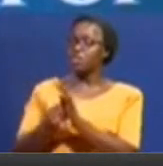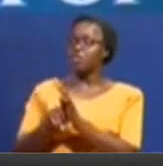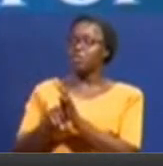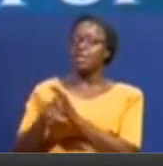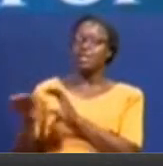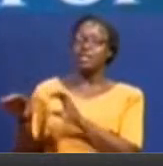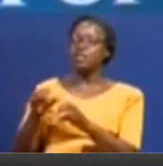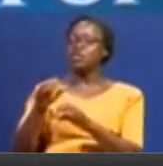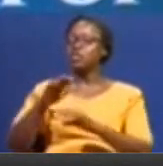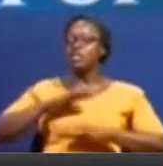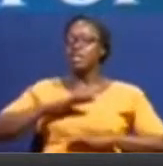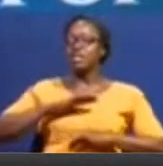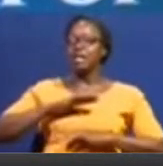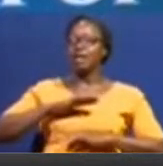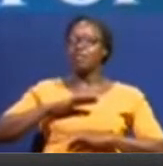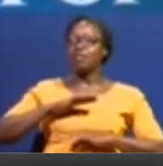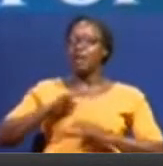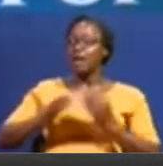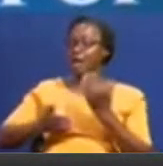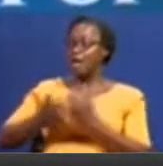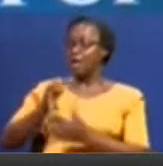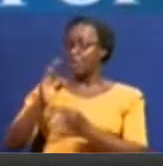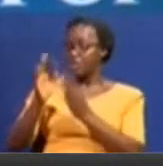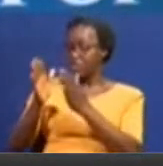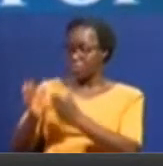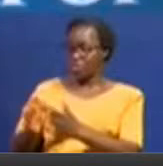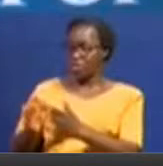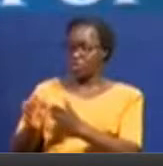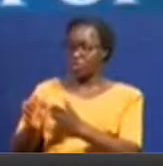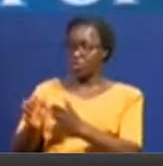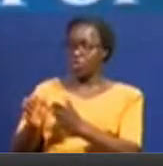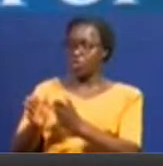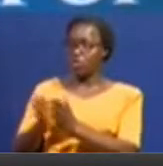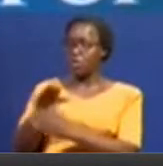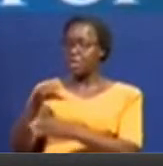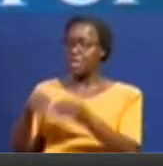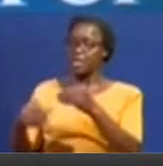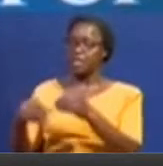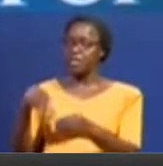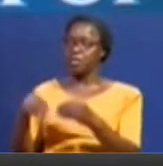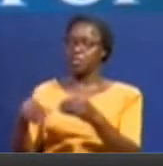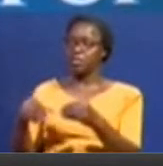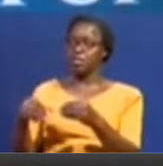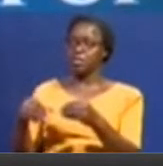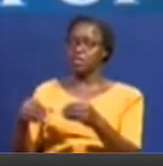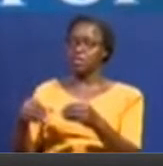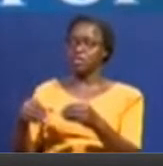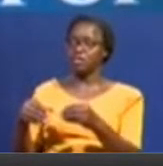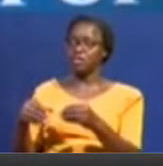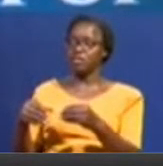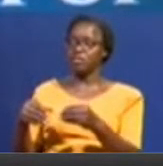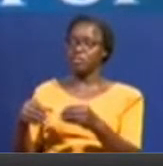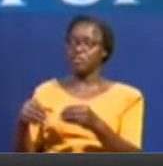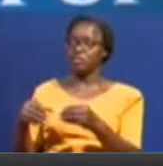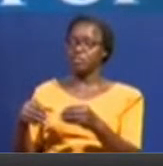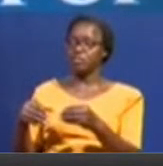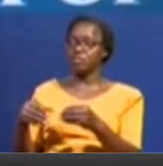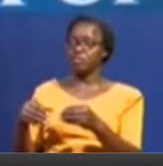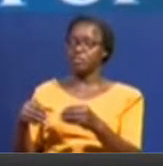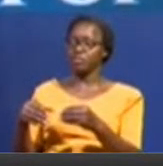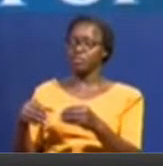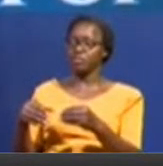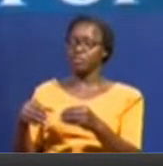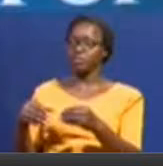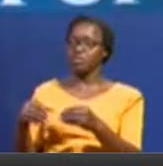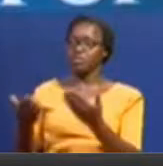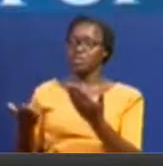not adequately cover so that if it is a person with a disability like you have a disability